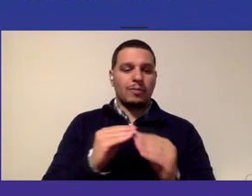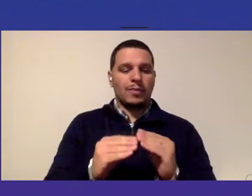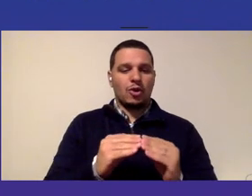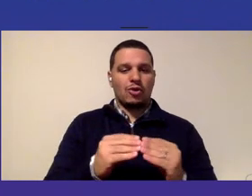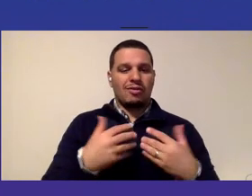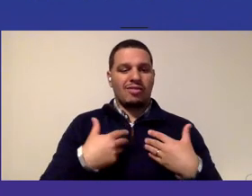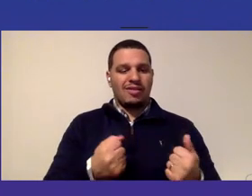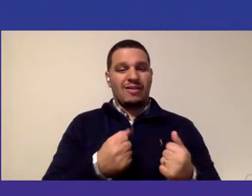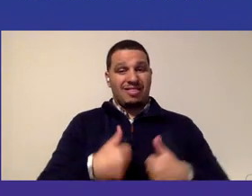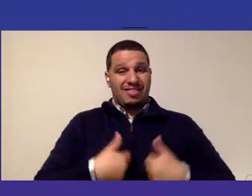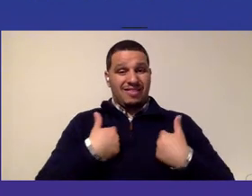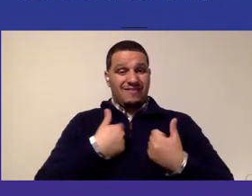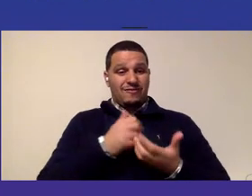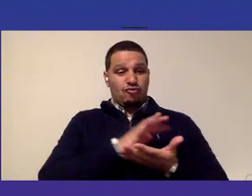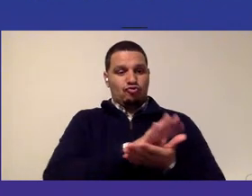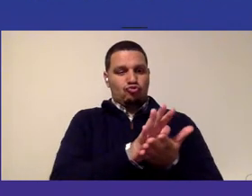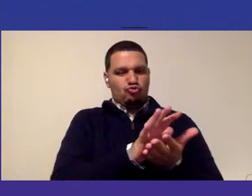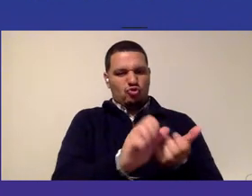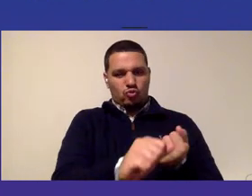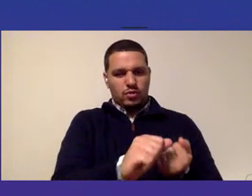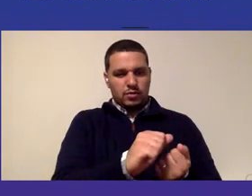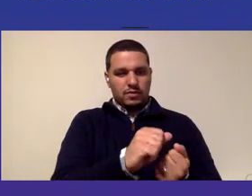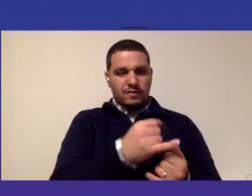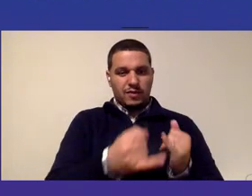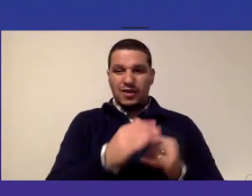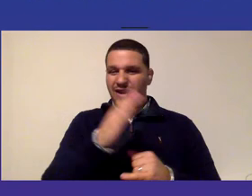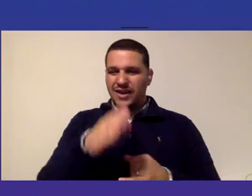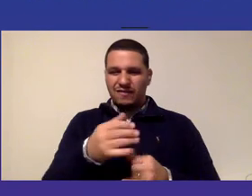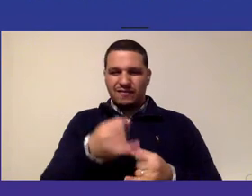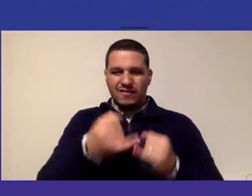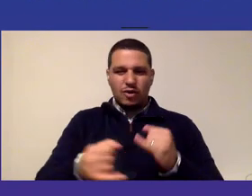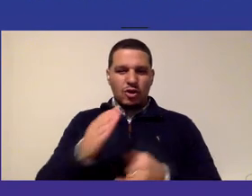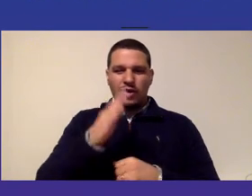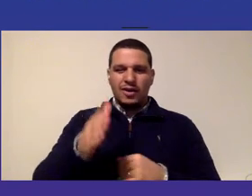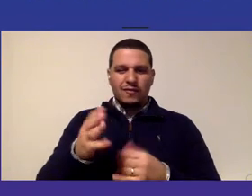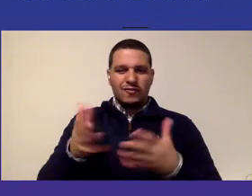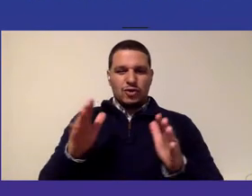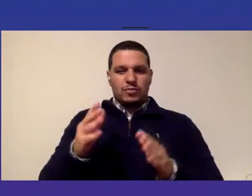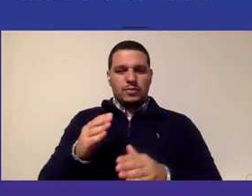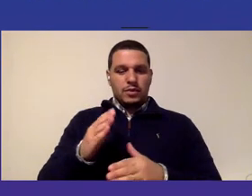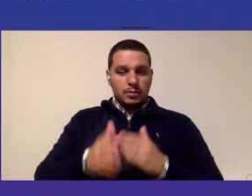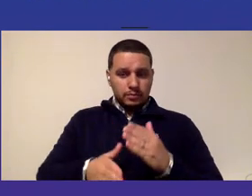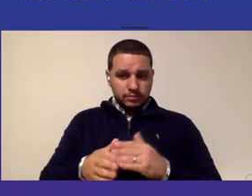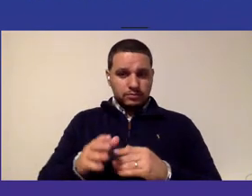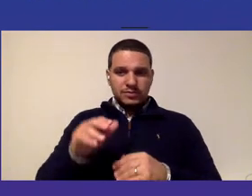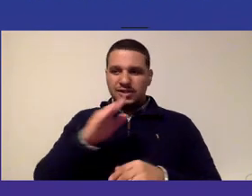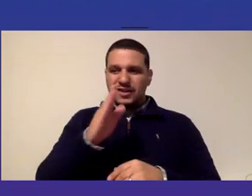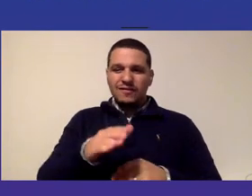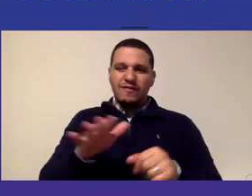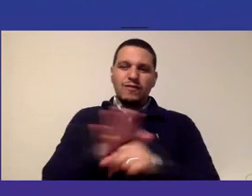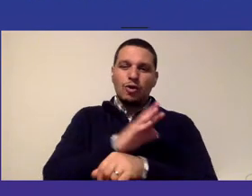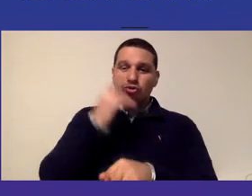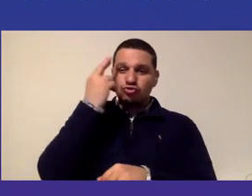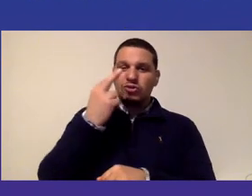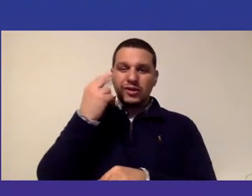never final, never complete, or never fully realized